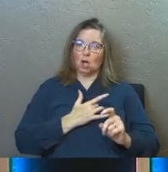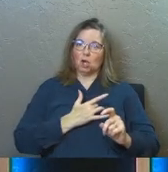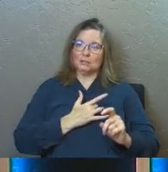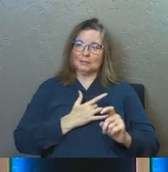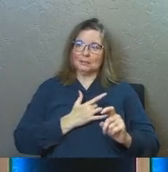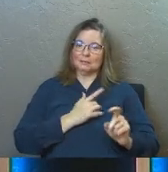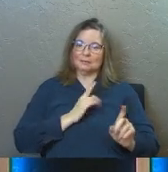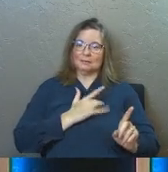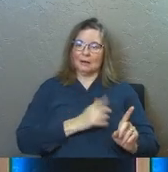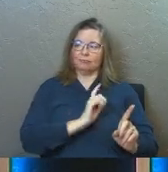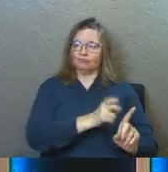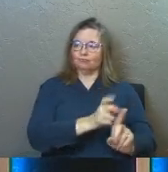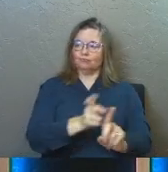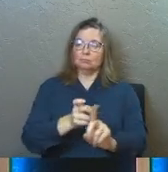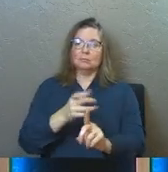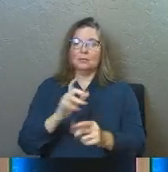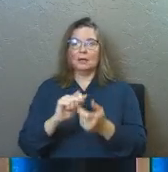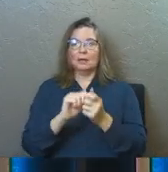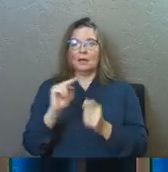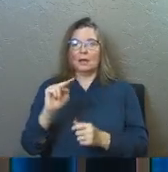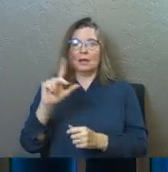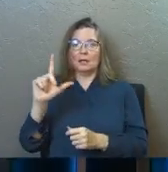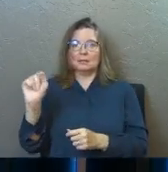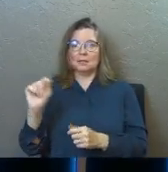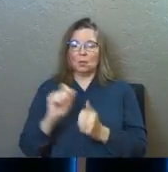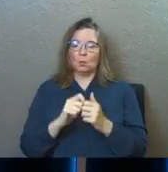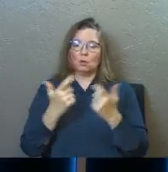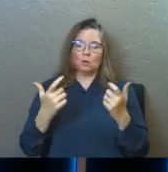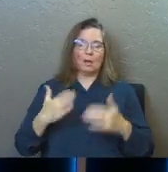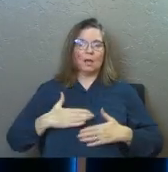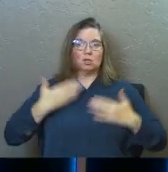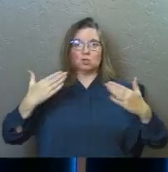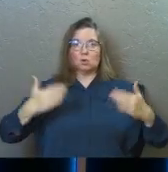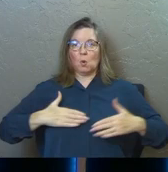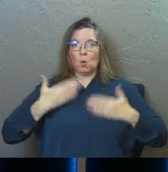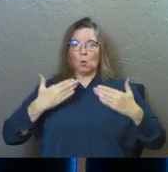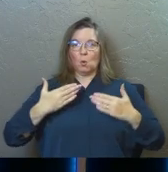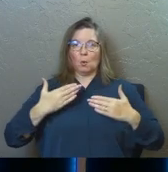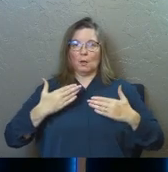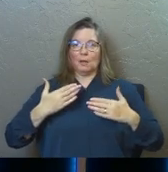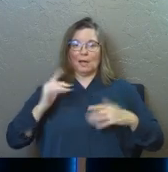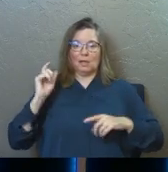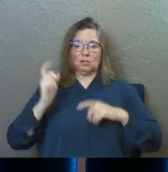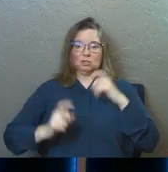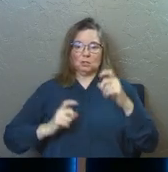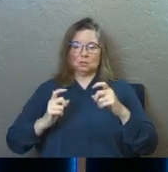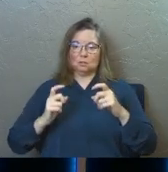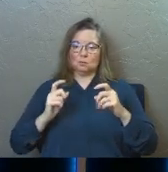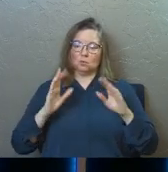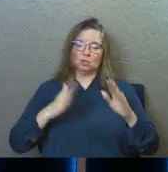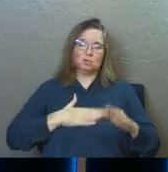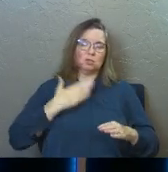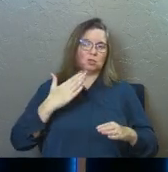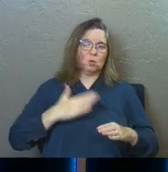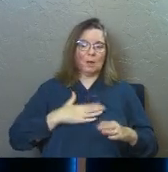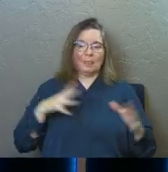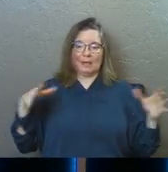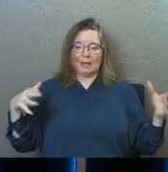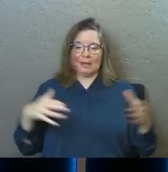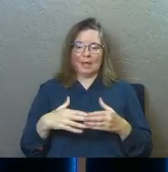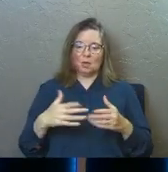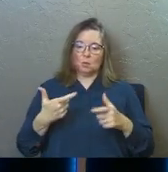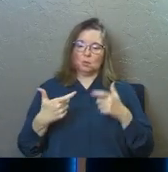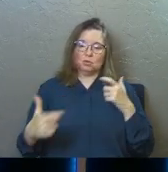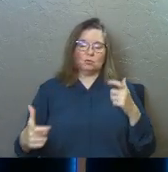hearts. Another translation, I believe it's the NLT, says with great joy and generosity, with great joy. They gathered